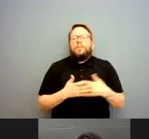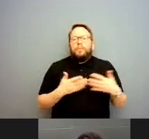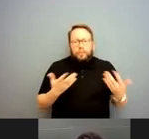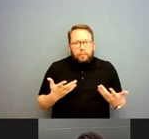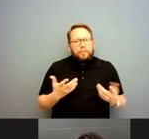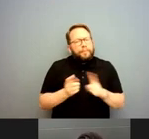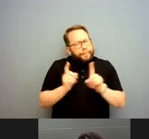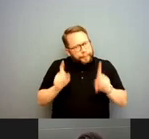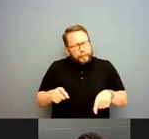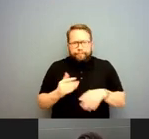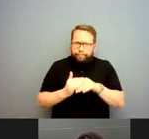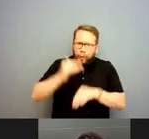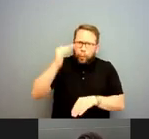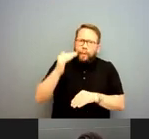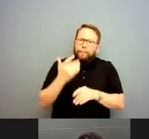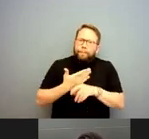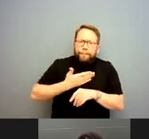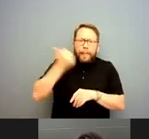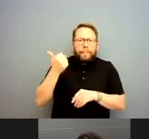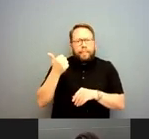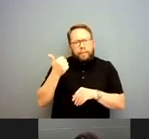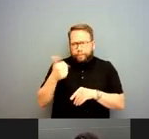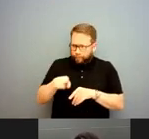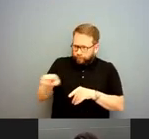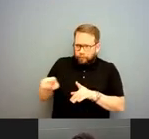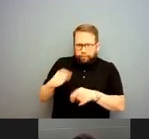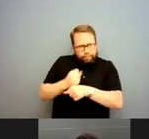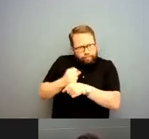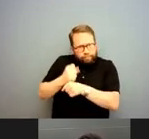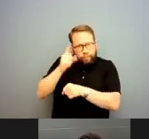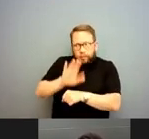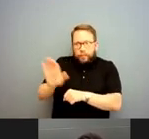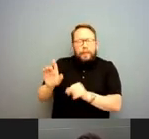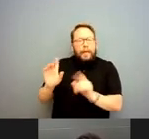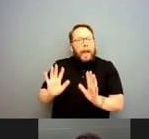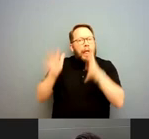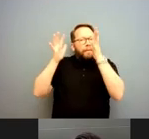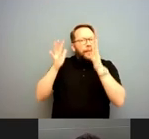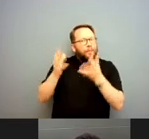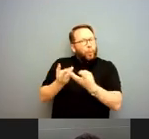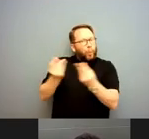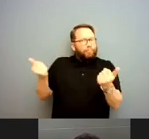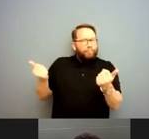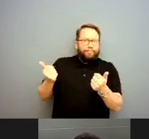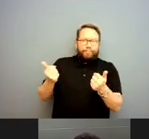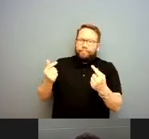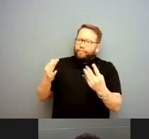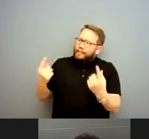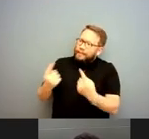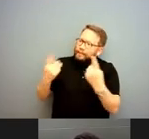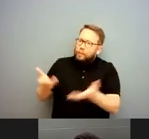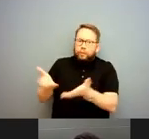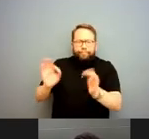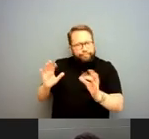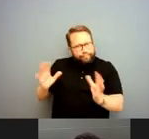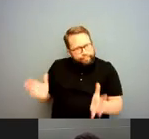of Sami with disabilities. We also hope that cooperation between different actors in Sami society